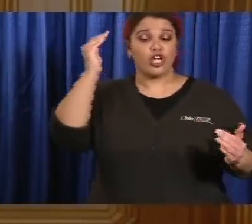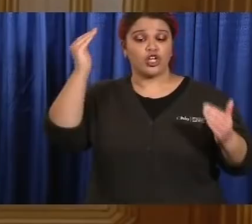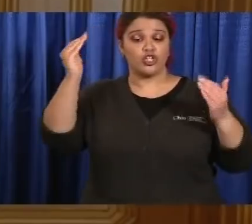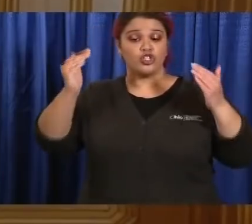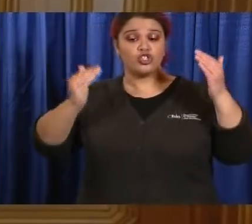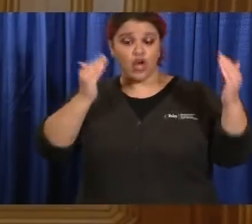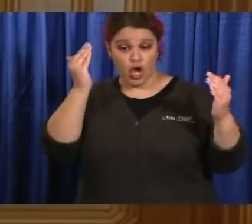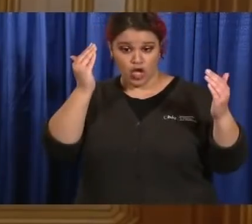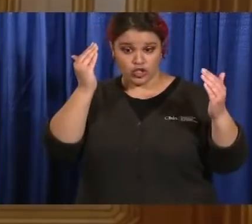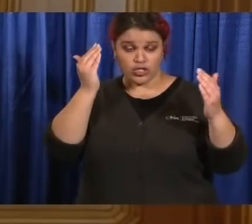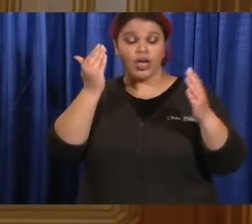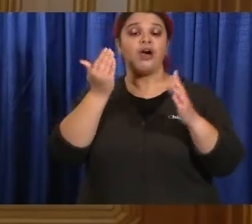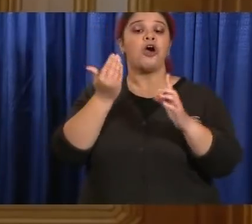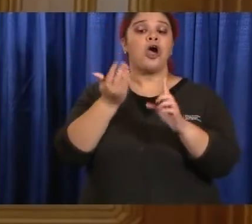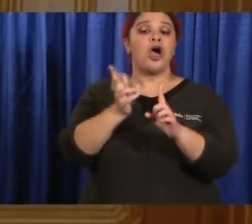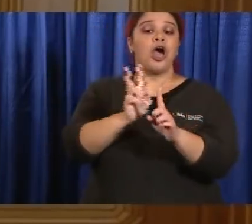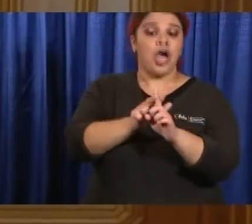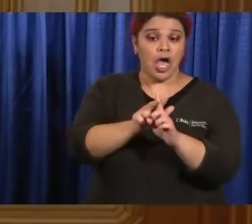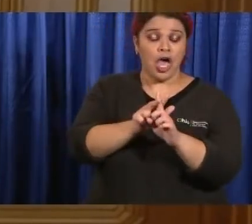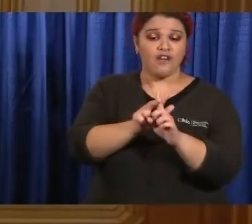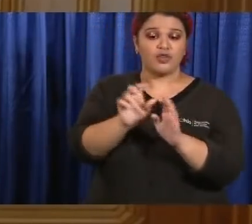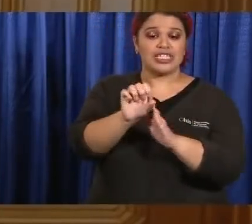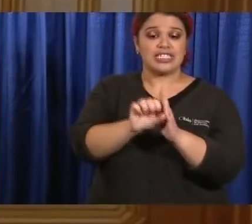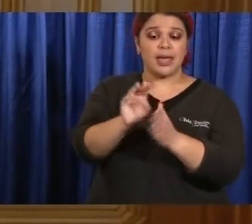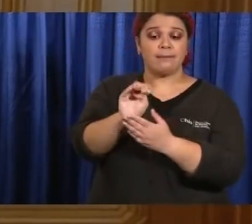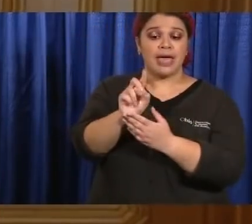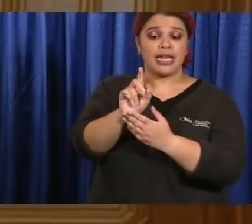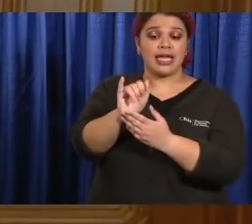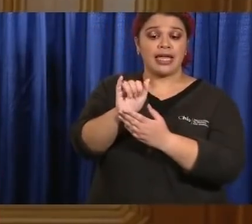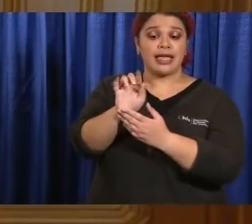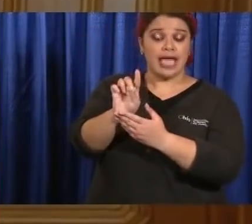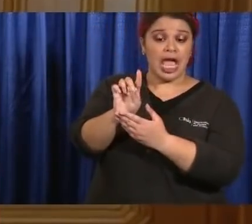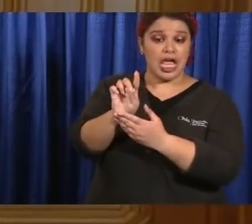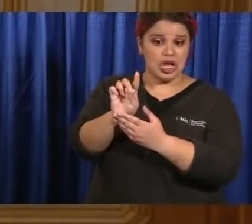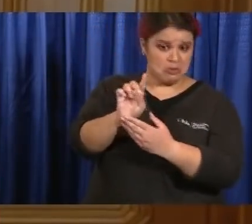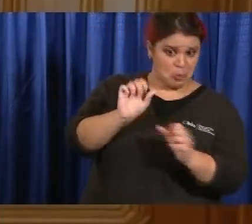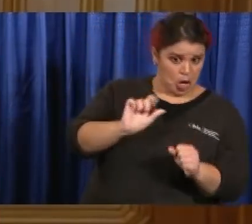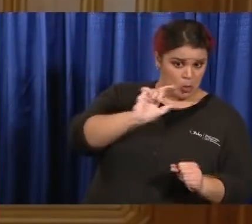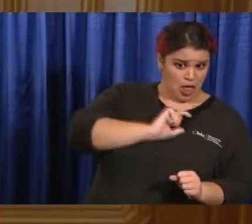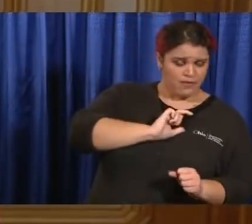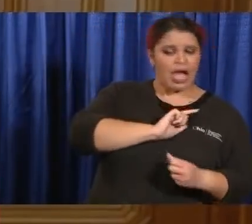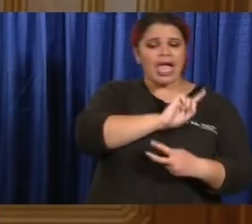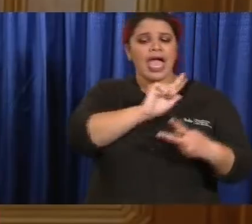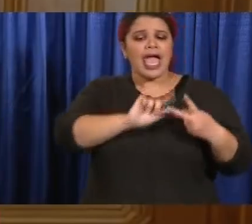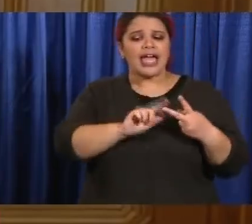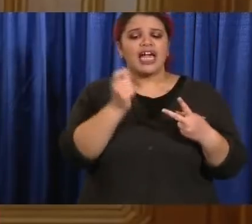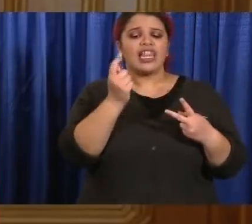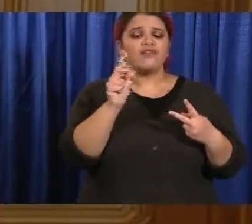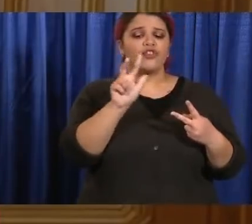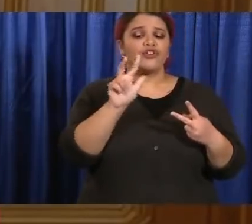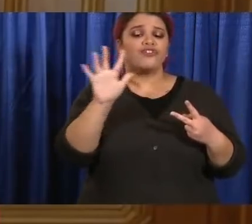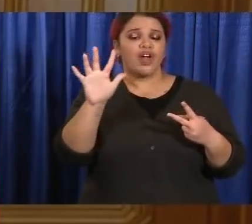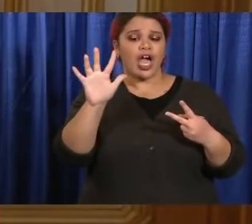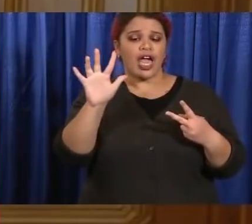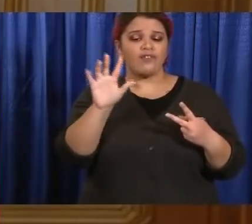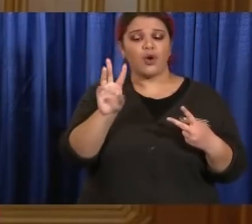for state Medicaid programs? And also, does Ohio have any plan to submit the 1135 waiver?